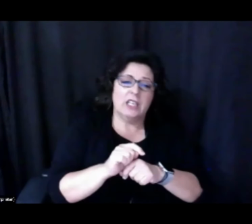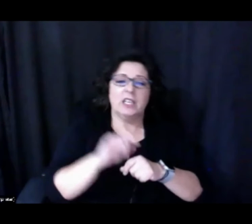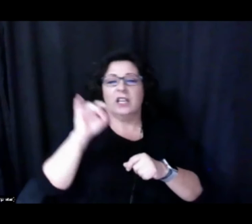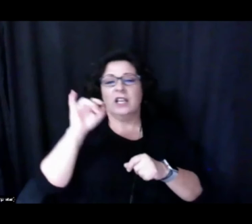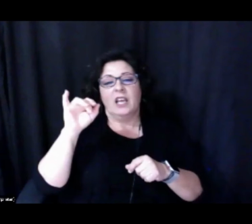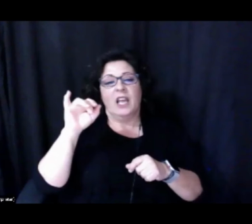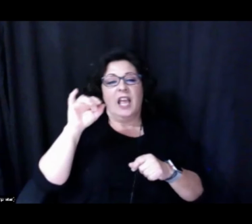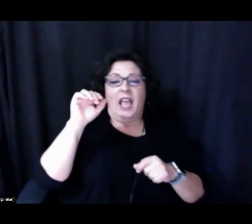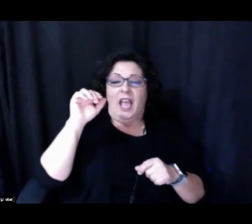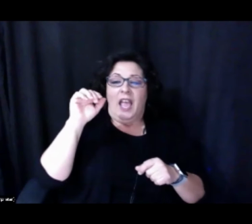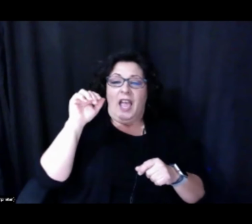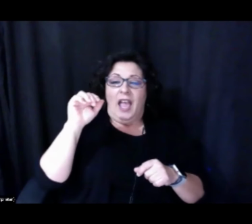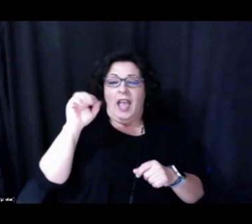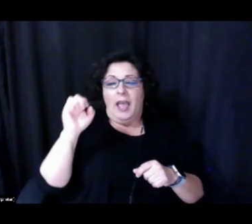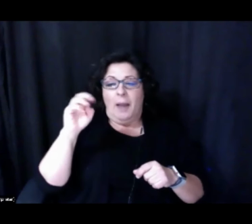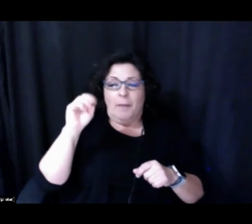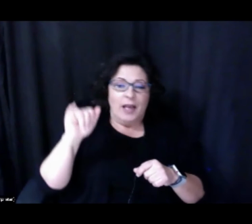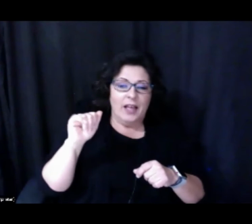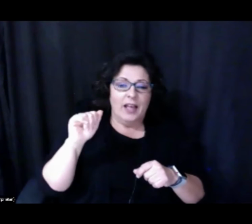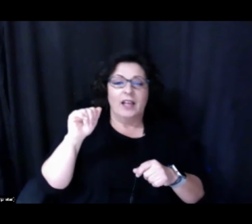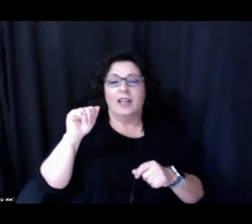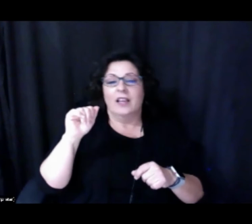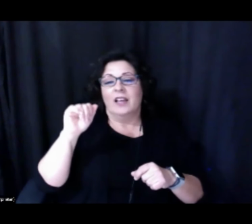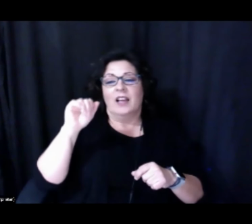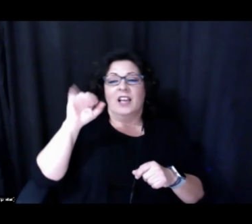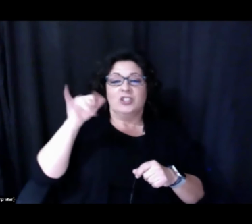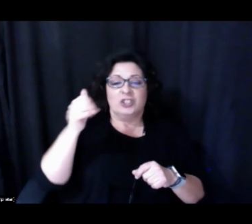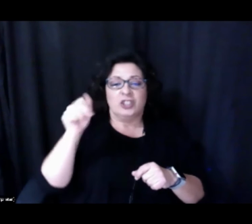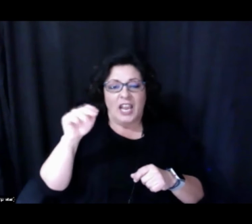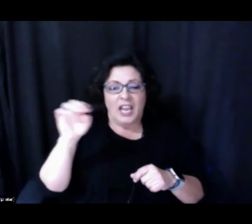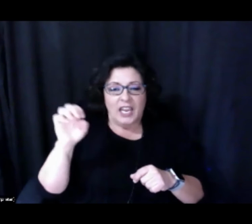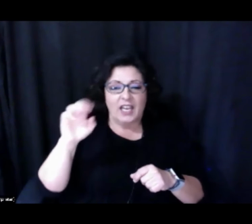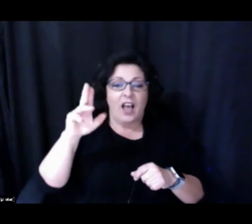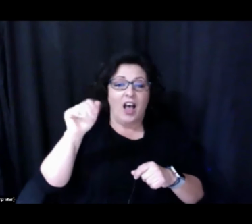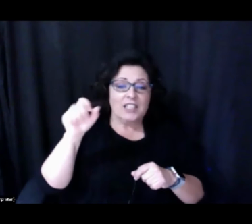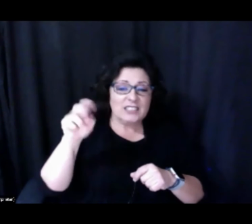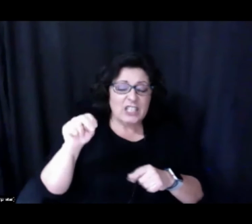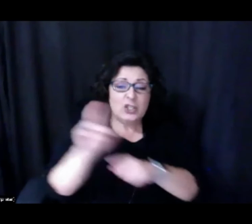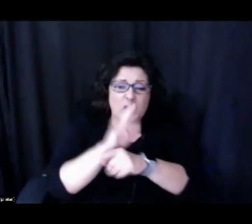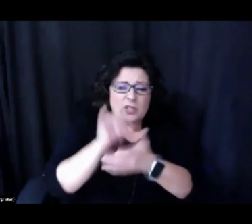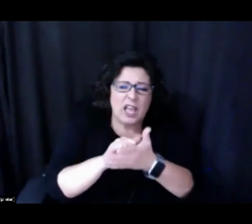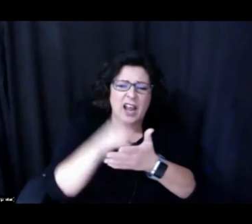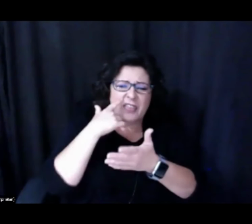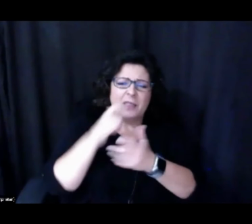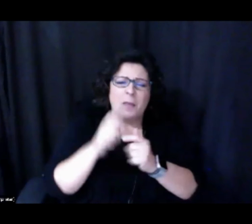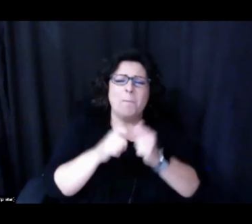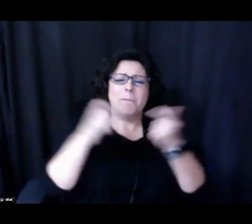Dickinson has used it. And so really, I think the biggest shift is that we need to